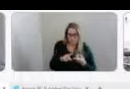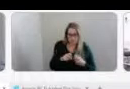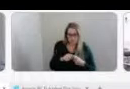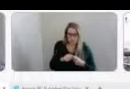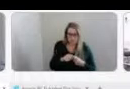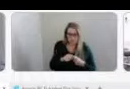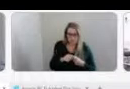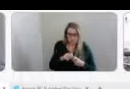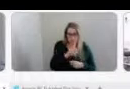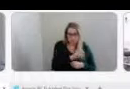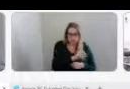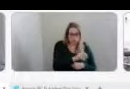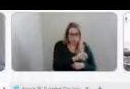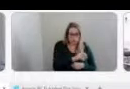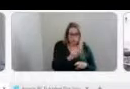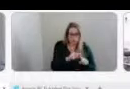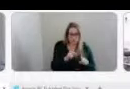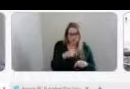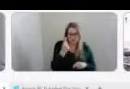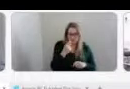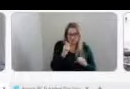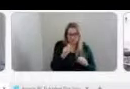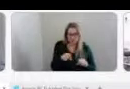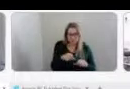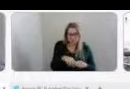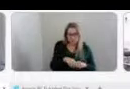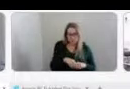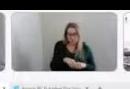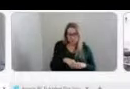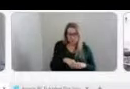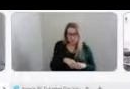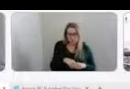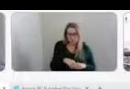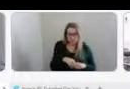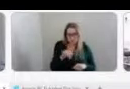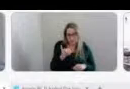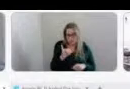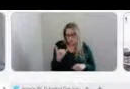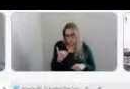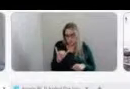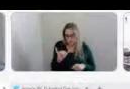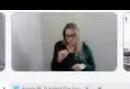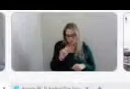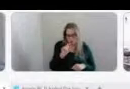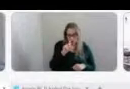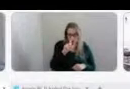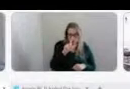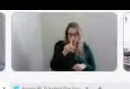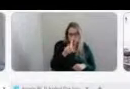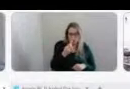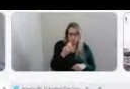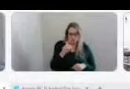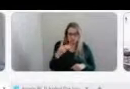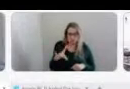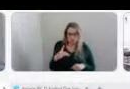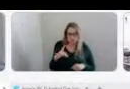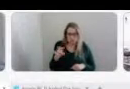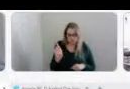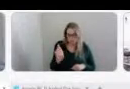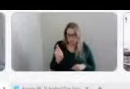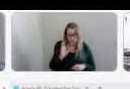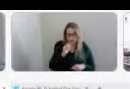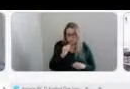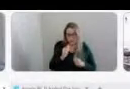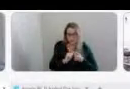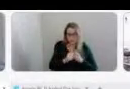democratic district but it's something that could be considered similarly the new district 17 is very public and not competitive either